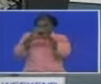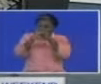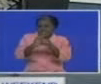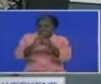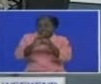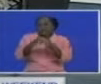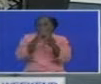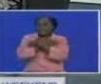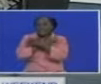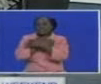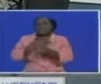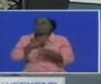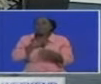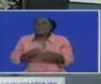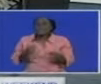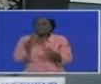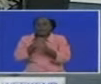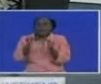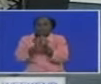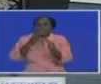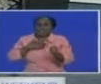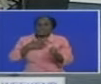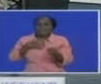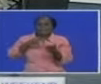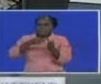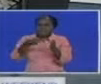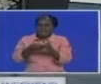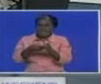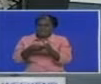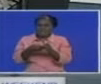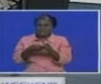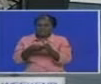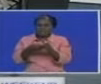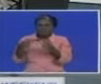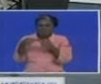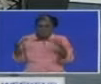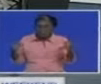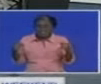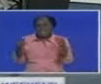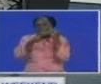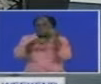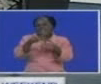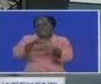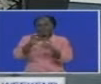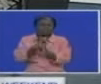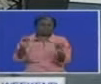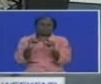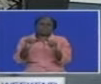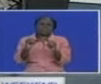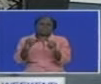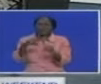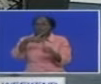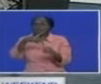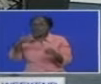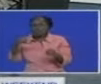work with us. But when we call certain people hostile nations... It doesn't mean to... No, hostile nations is too far. If you know international law, I mean, going to...